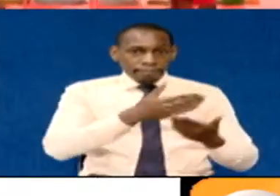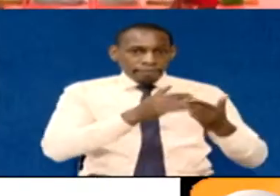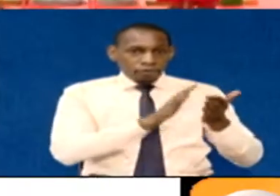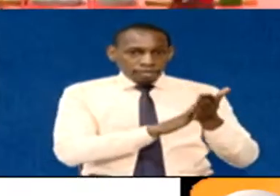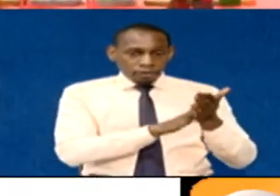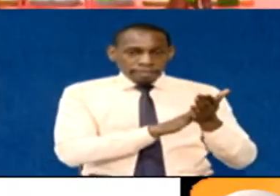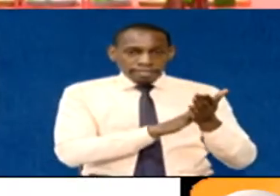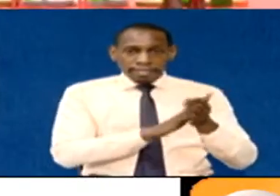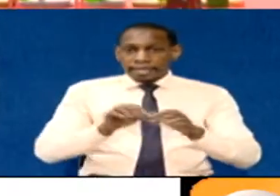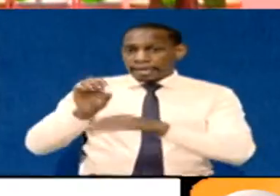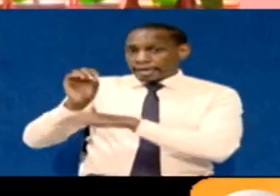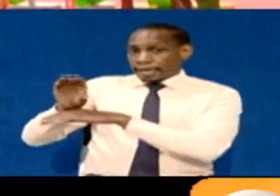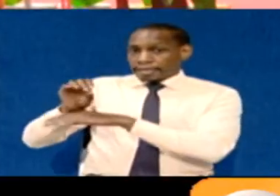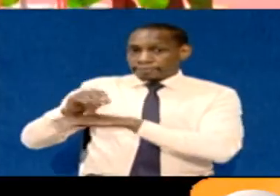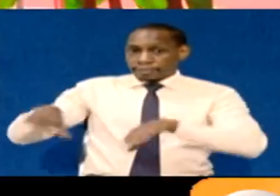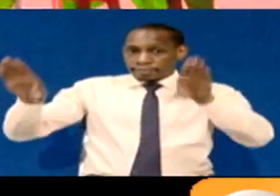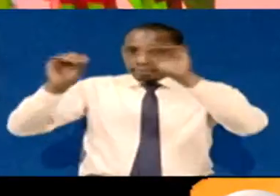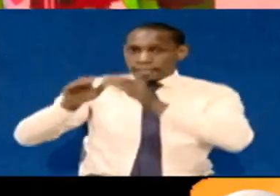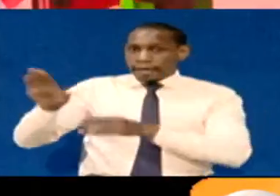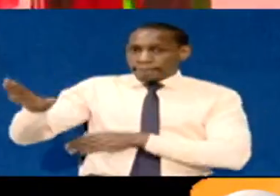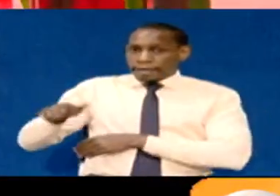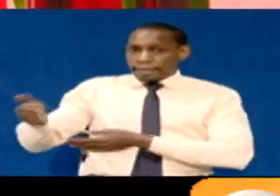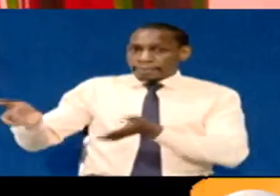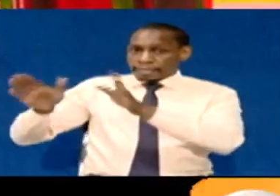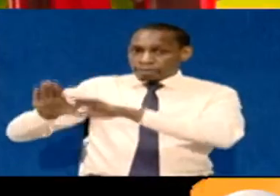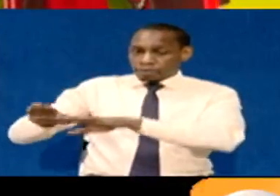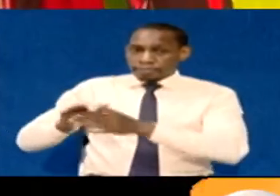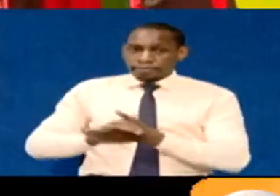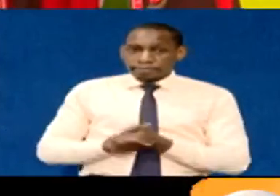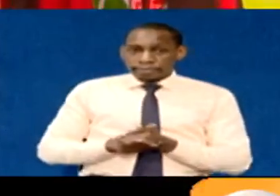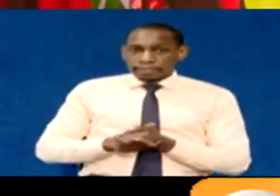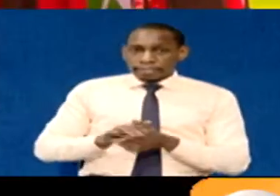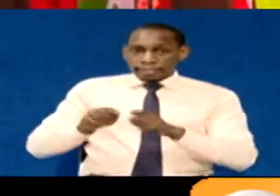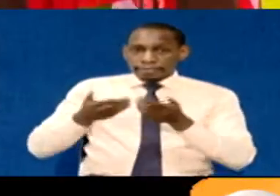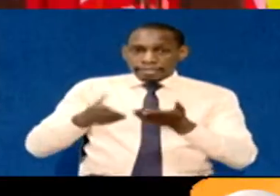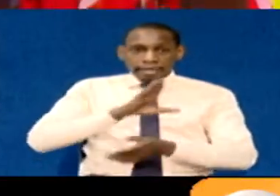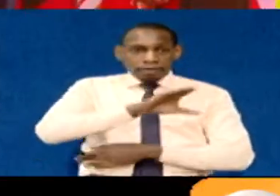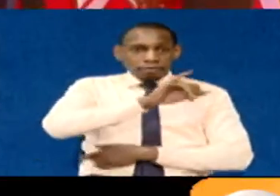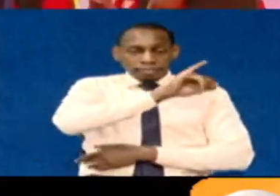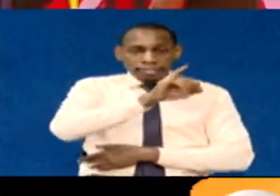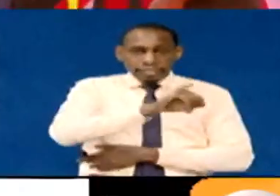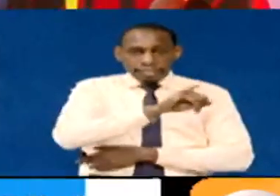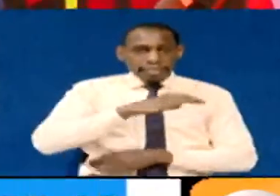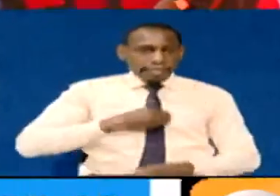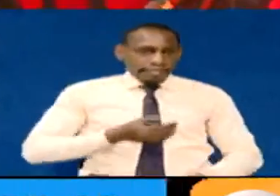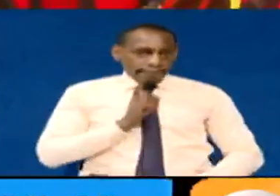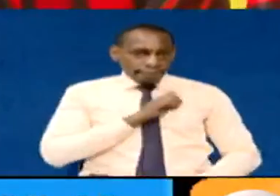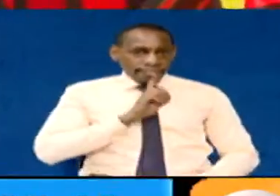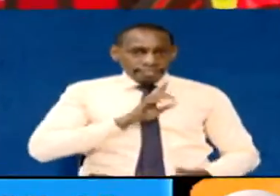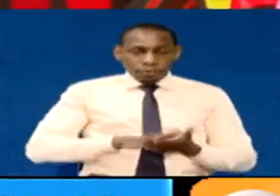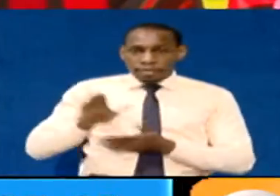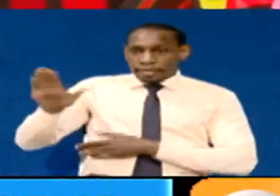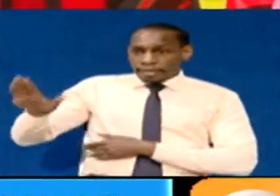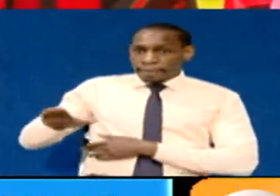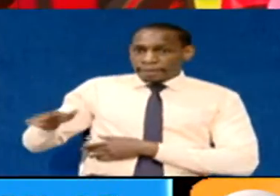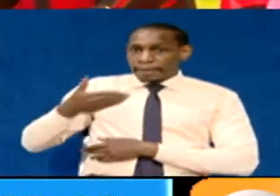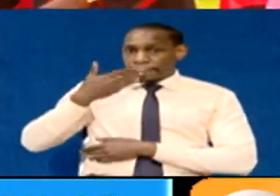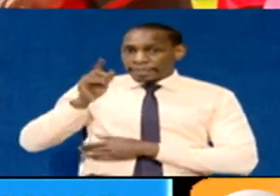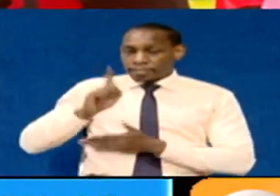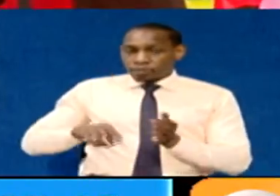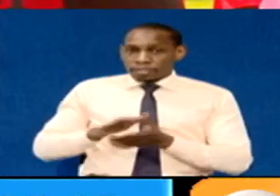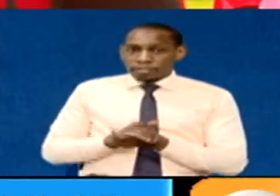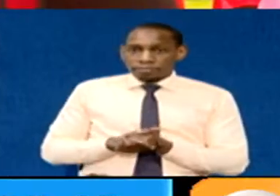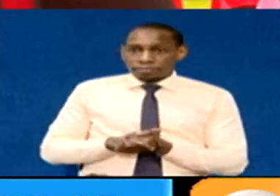recommended or advised the president to dissolve parliament. And now the Chief Justice Emeritus is saying that parliament